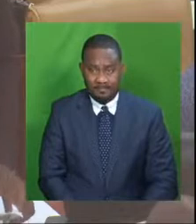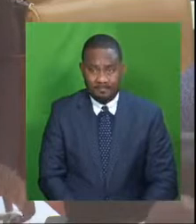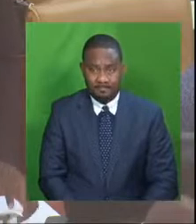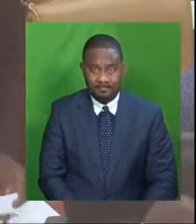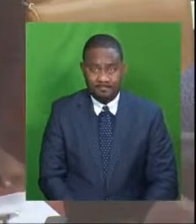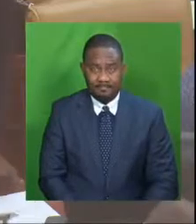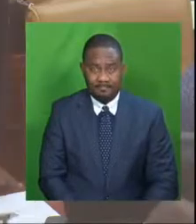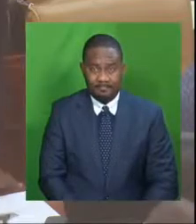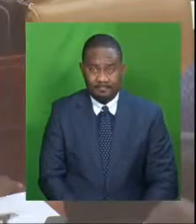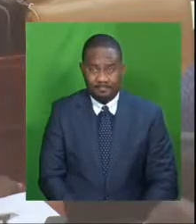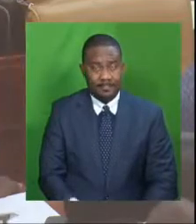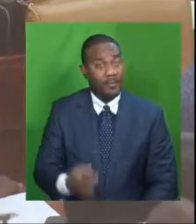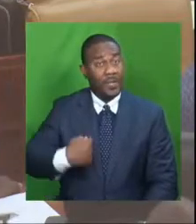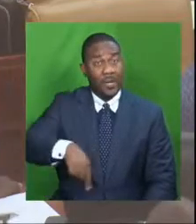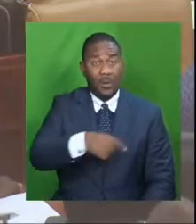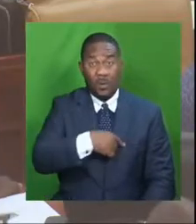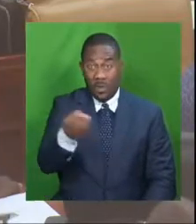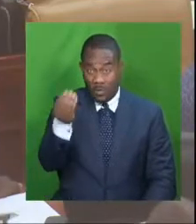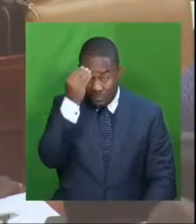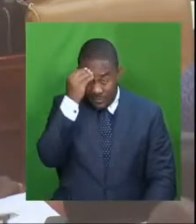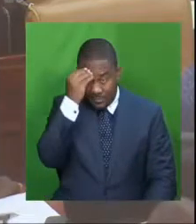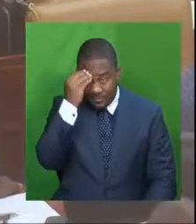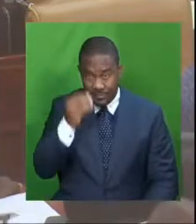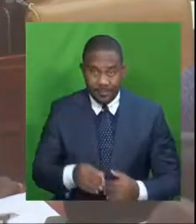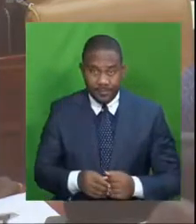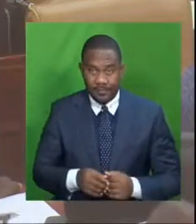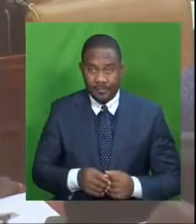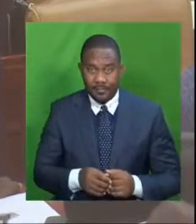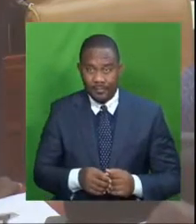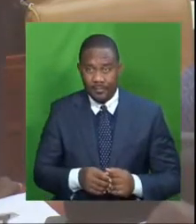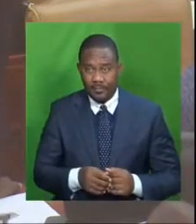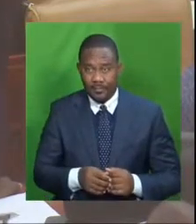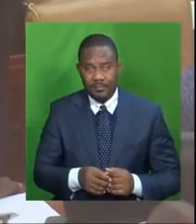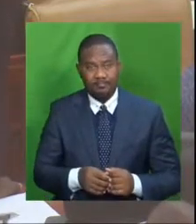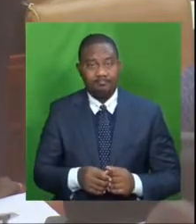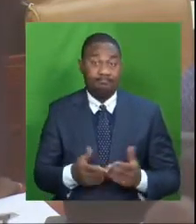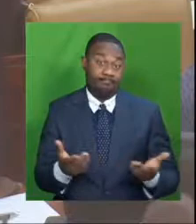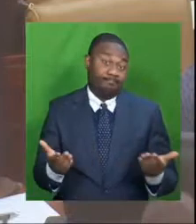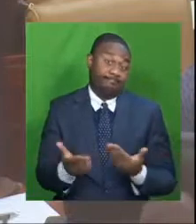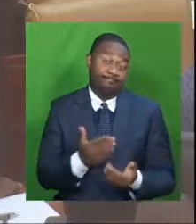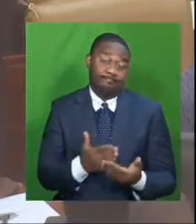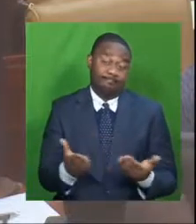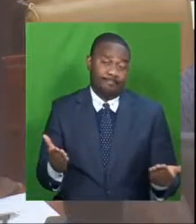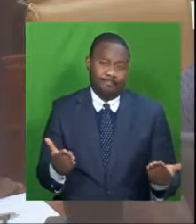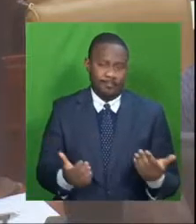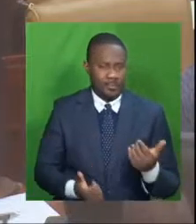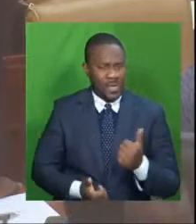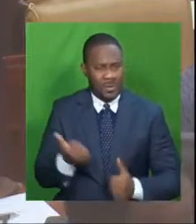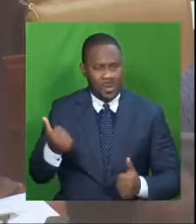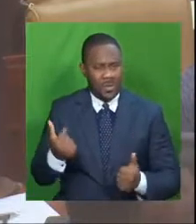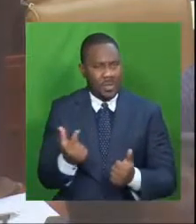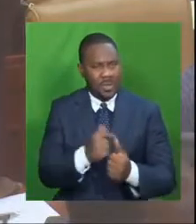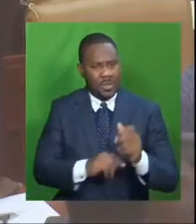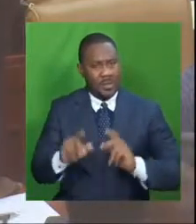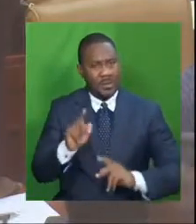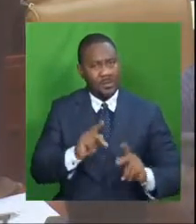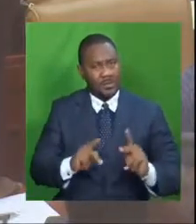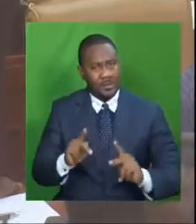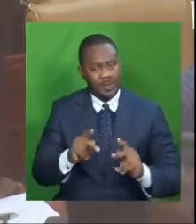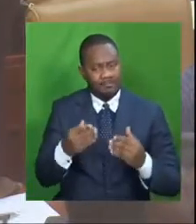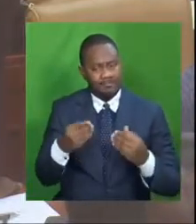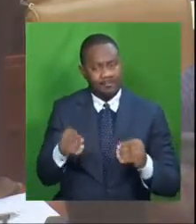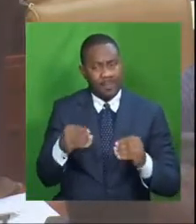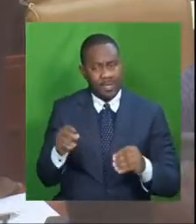terms, we all know that ordinary, most of the Ghanaian traders